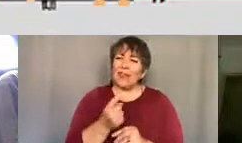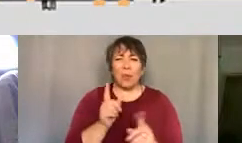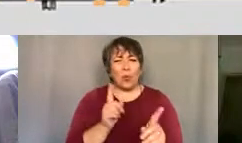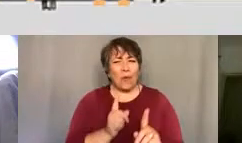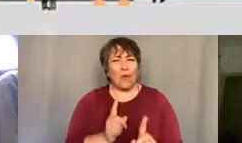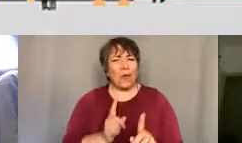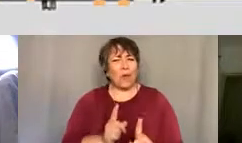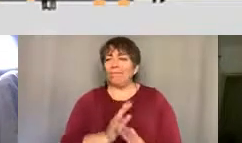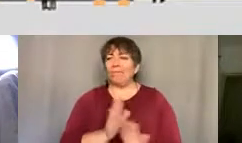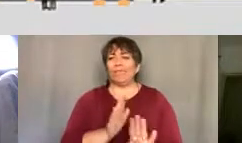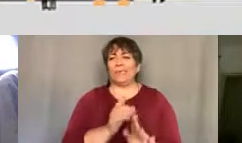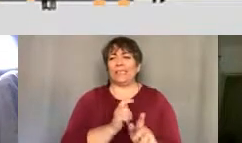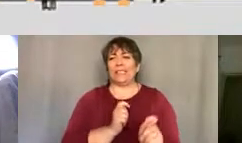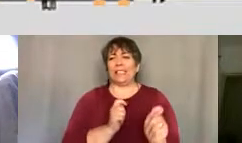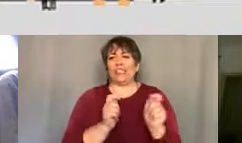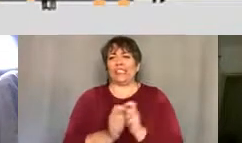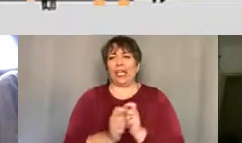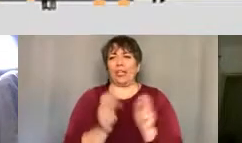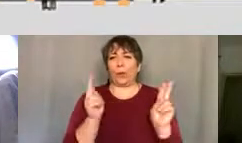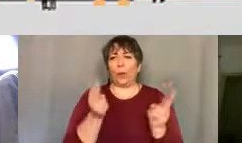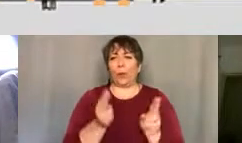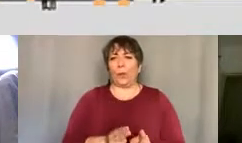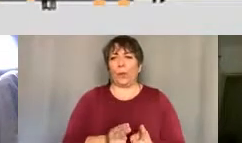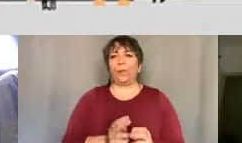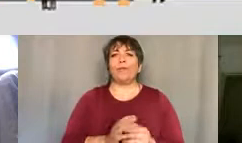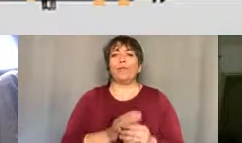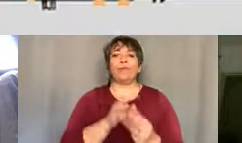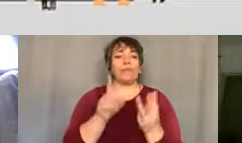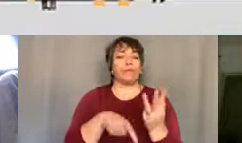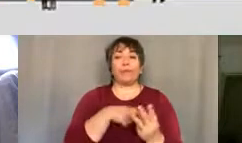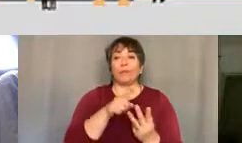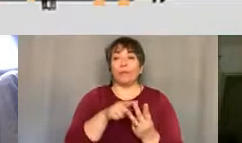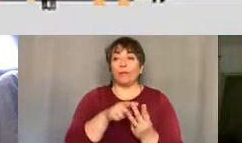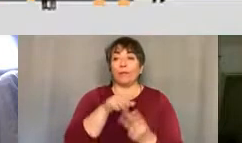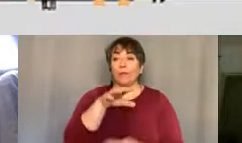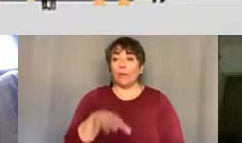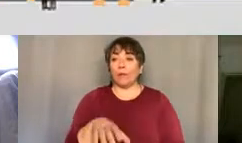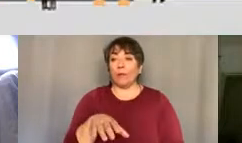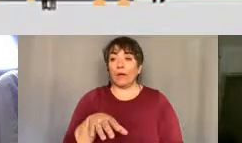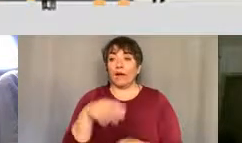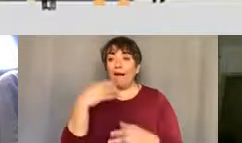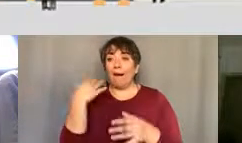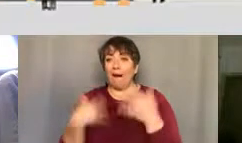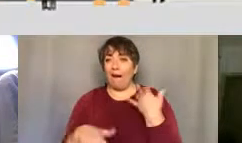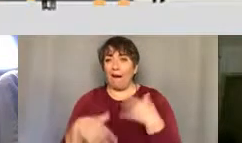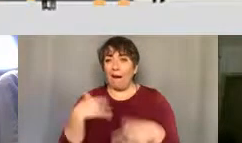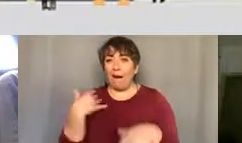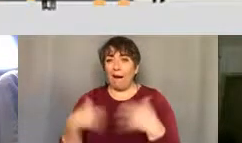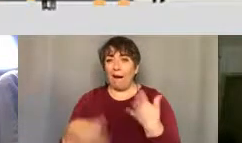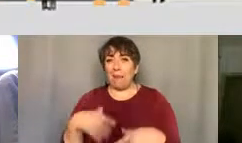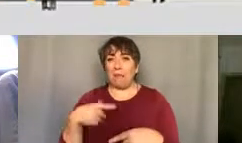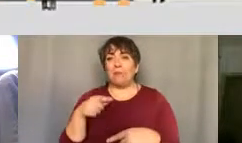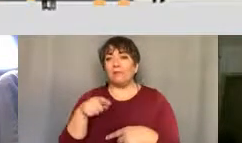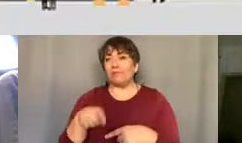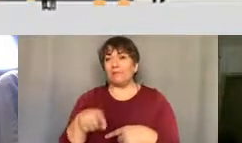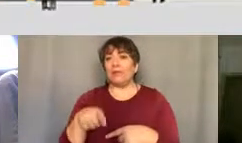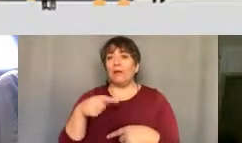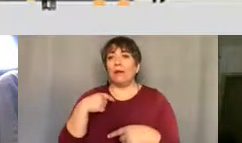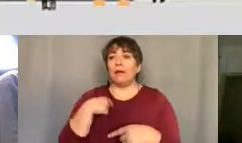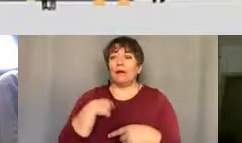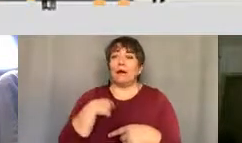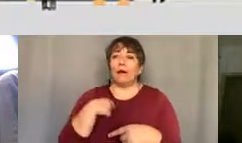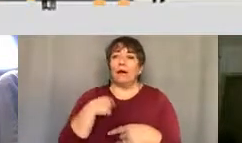review. Harm, so trying to reduce harm and improving quality and safety is a really key priority area for